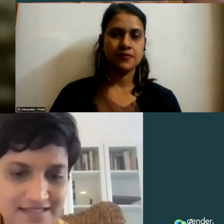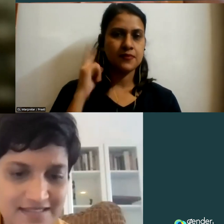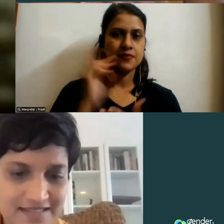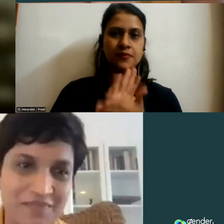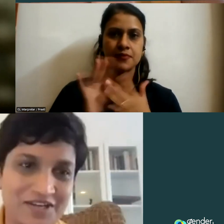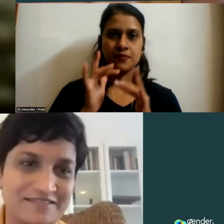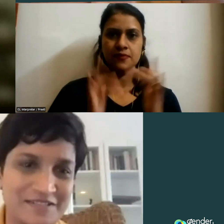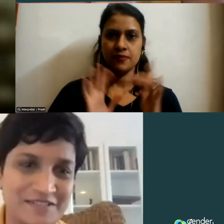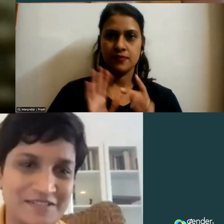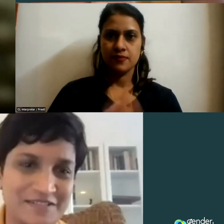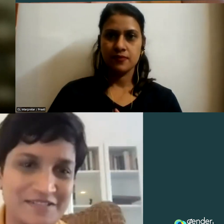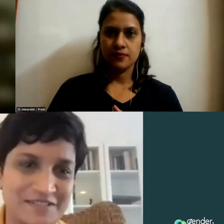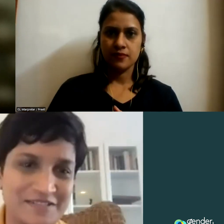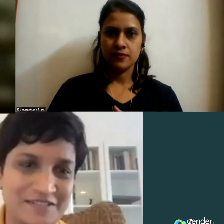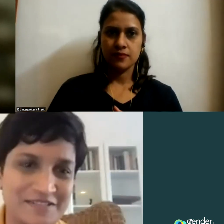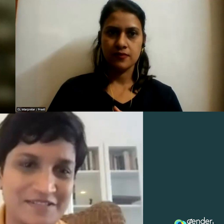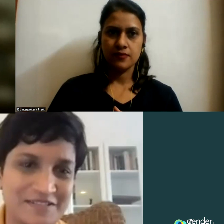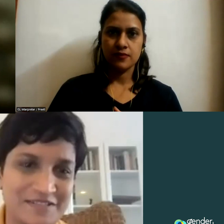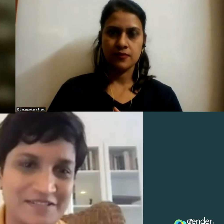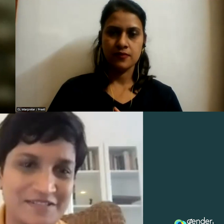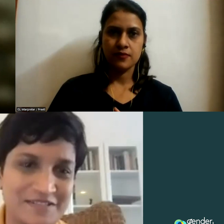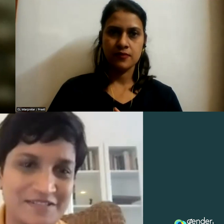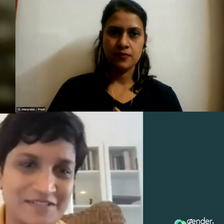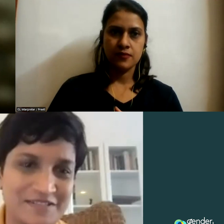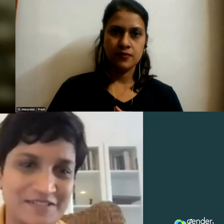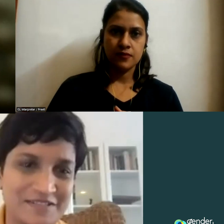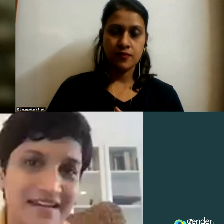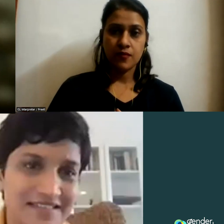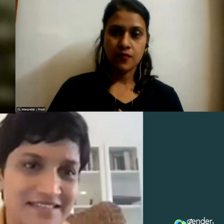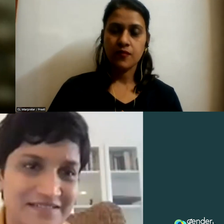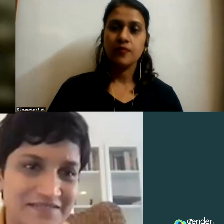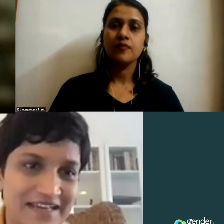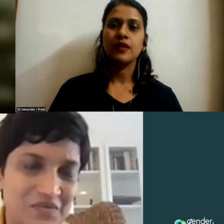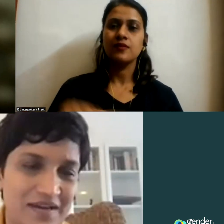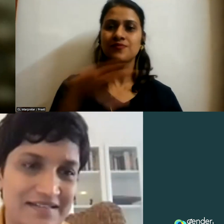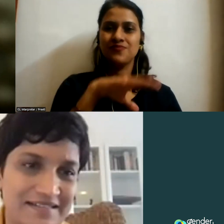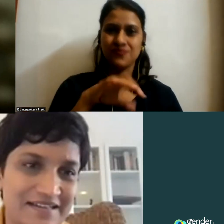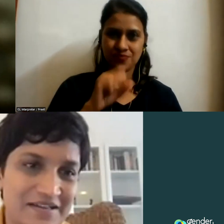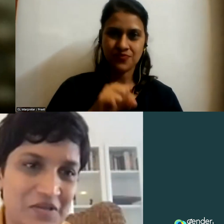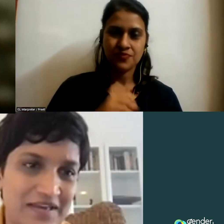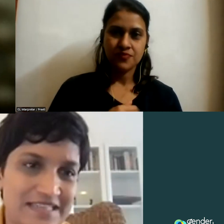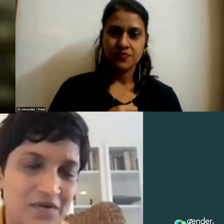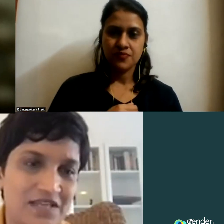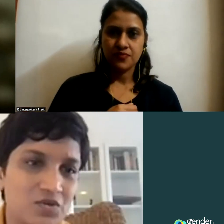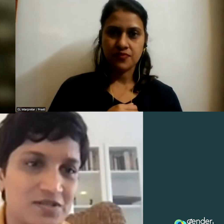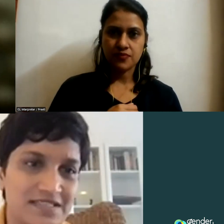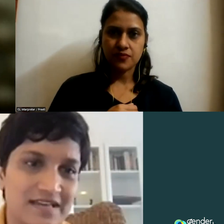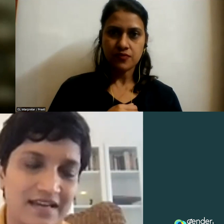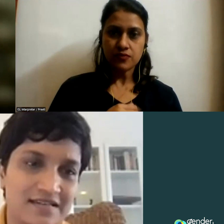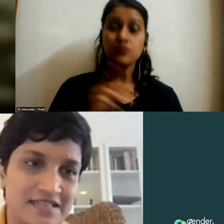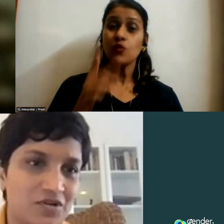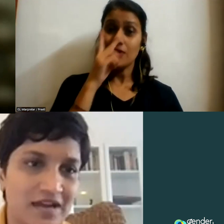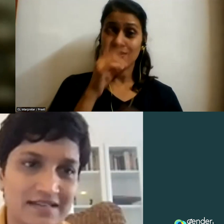we continue to be, it will take time, but even like, institutional, not there yet, right? Wherein you can say, okay,